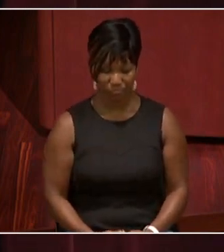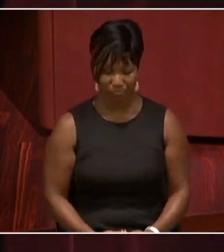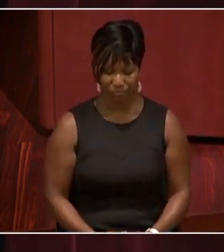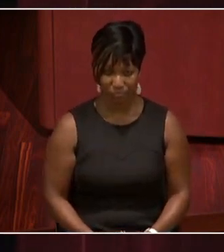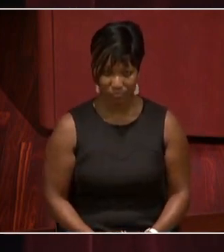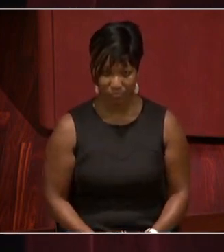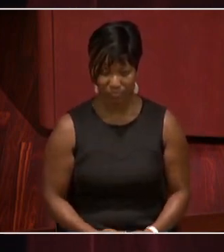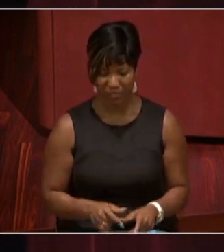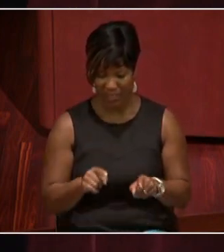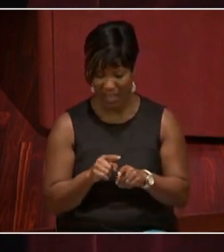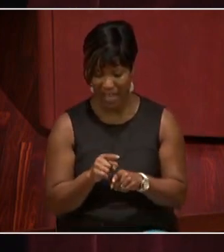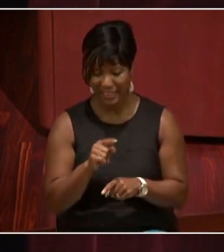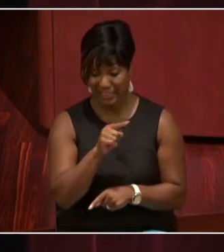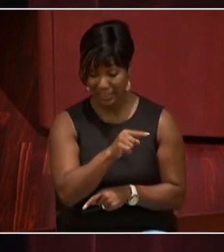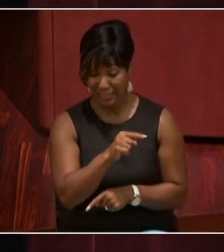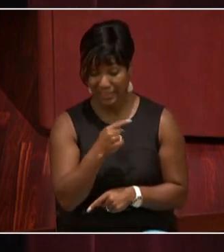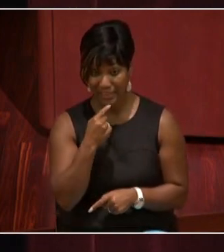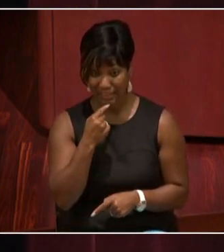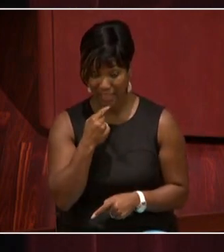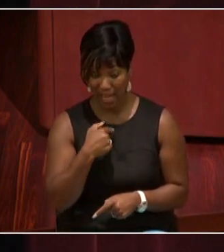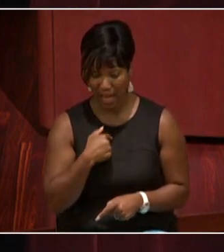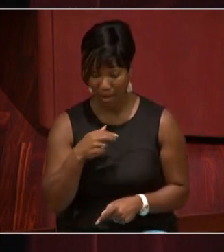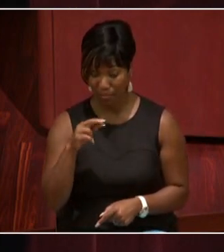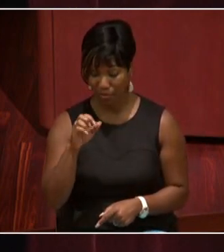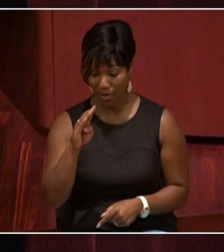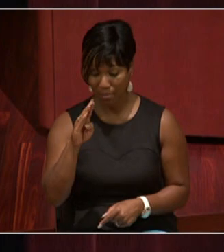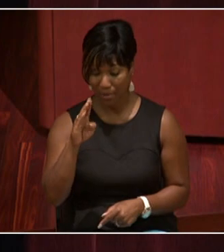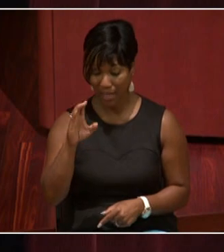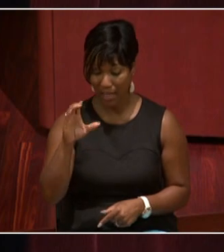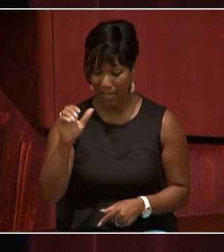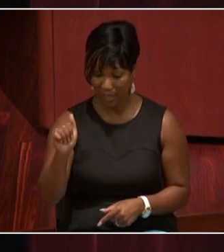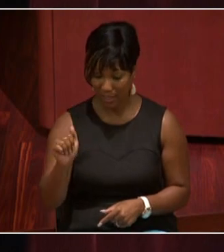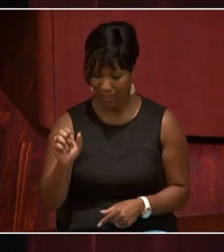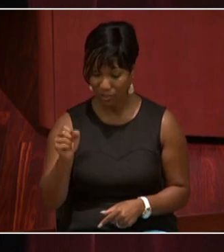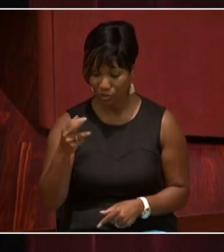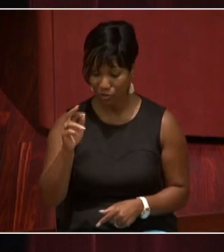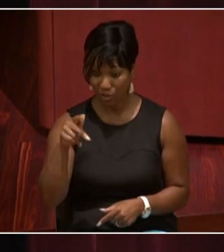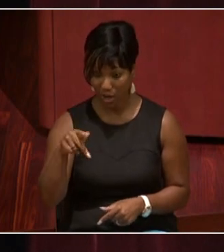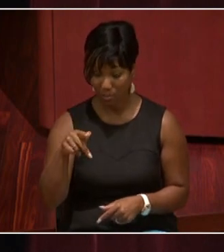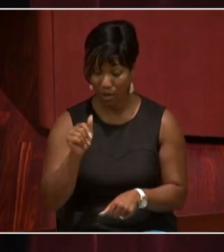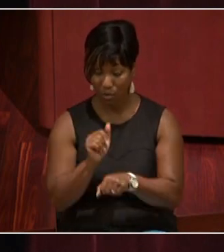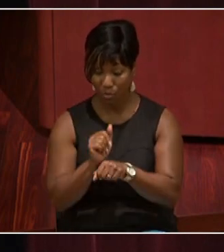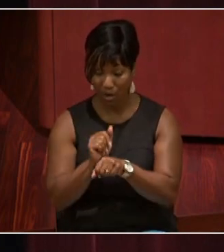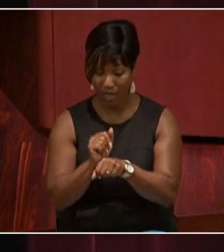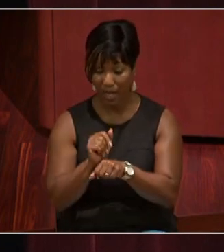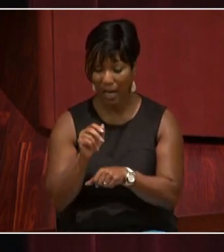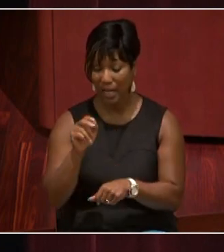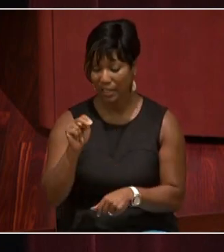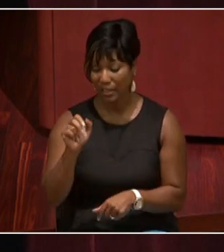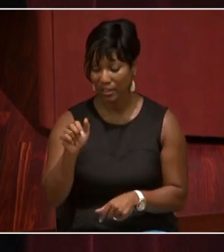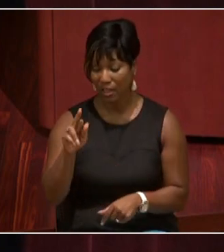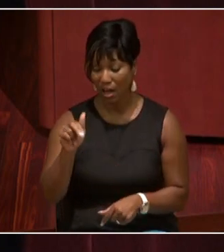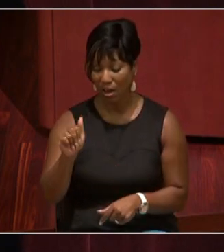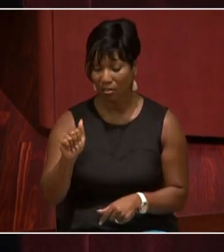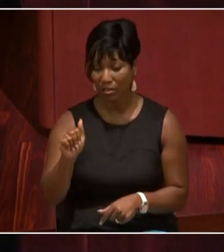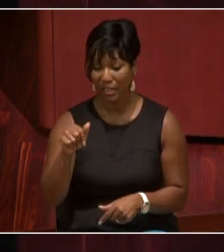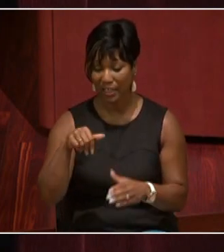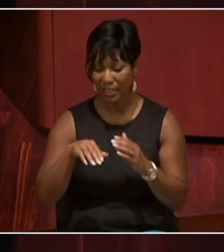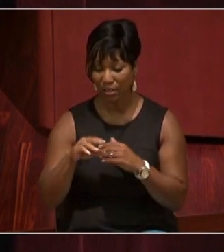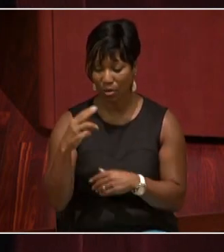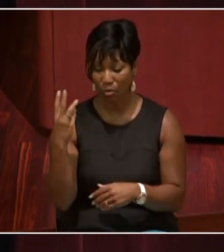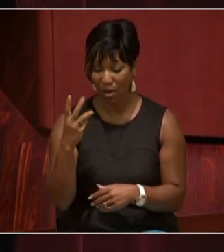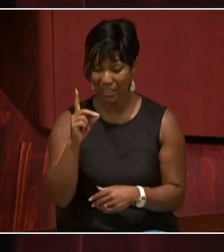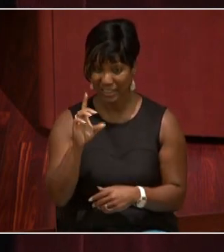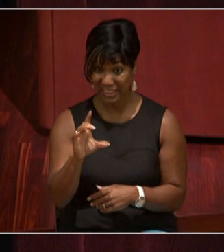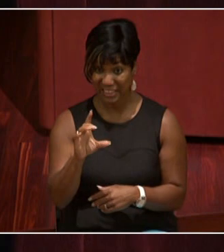As Nancy mentioned, my name is Rebecca Sharp, and I work at the National Archives building in Washington, D.C. Today and tomorrow, you will be